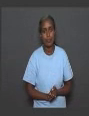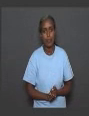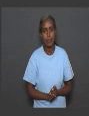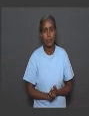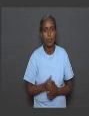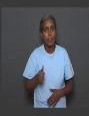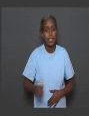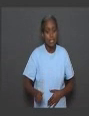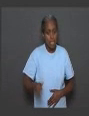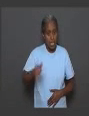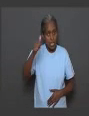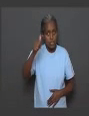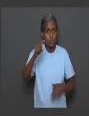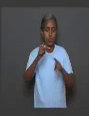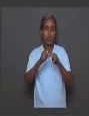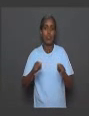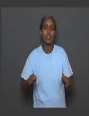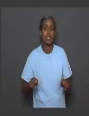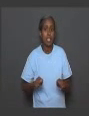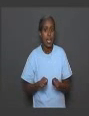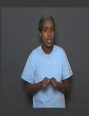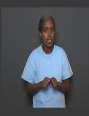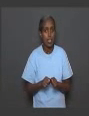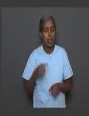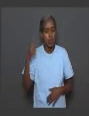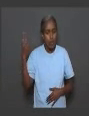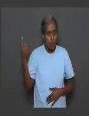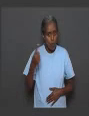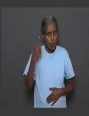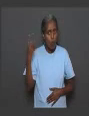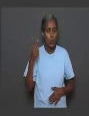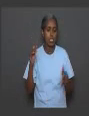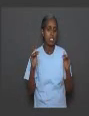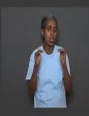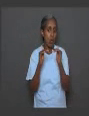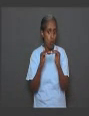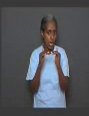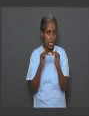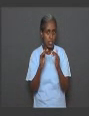The altitudes of a triangle are always concurrent.